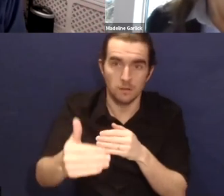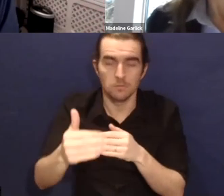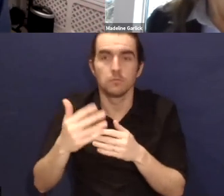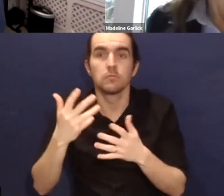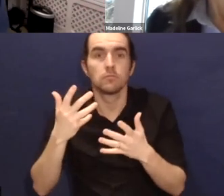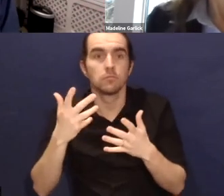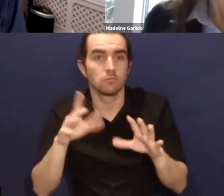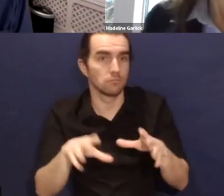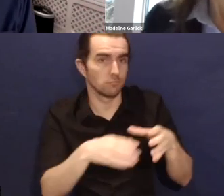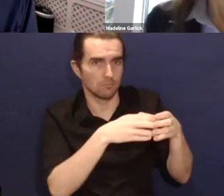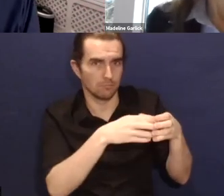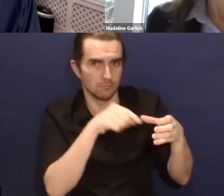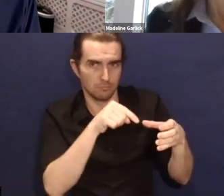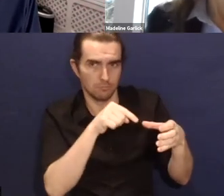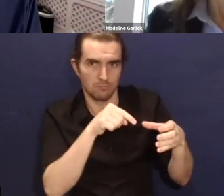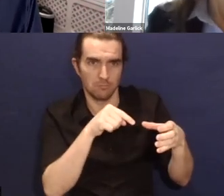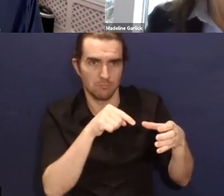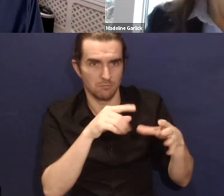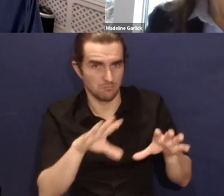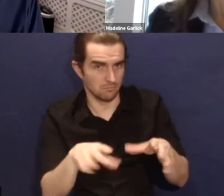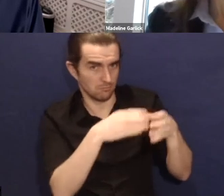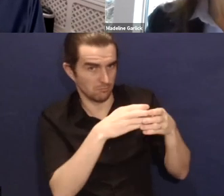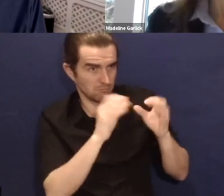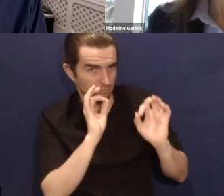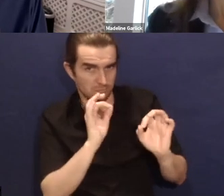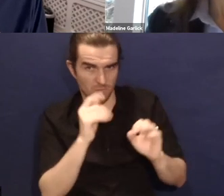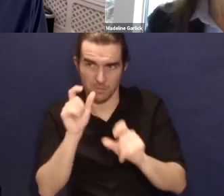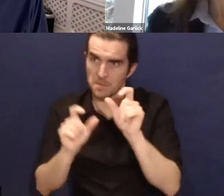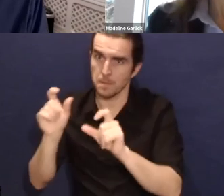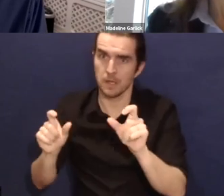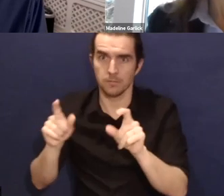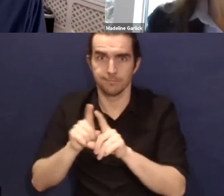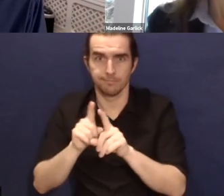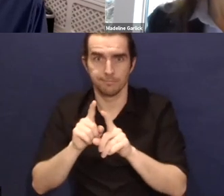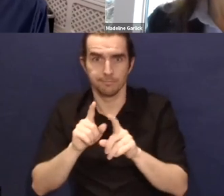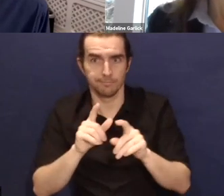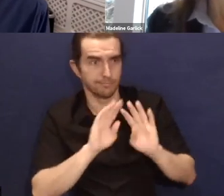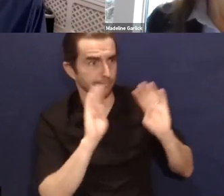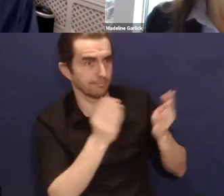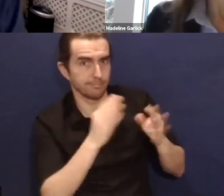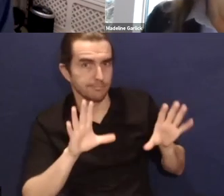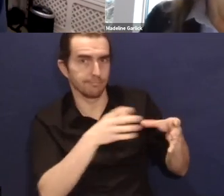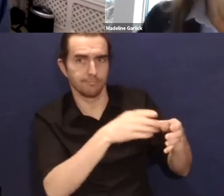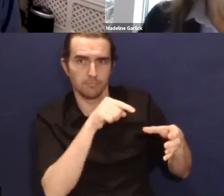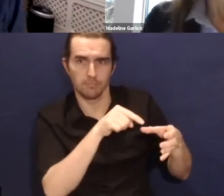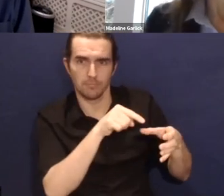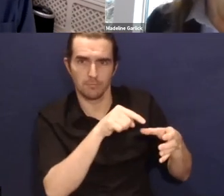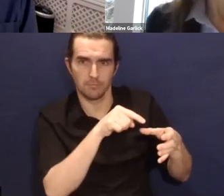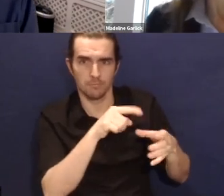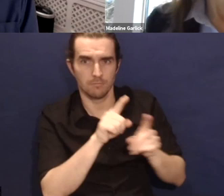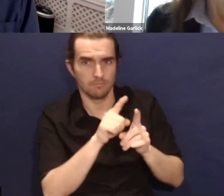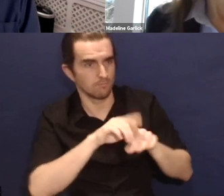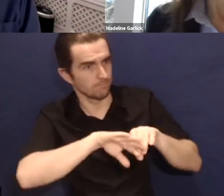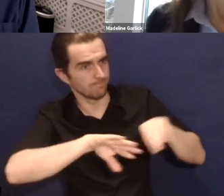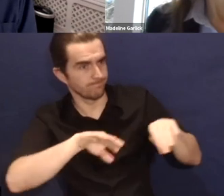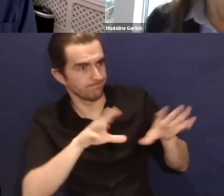a form of detention, which should not be the norm ever, okay? If you're